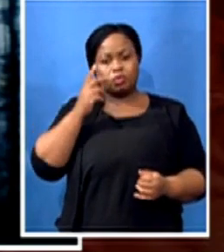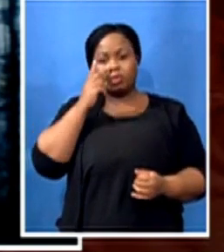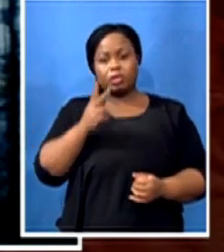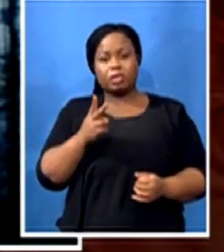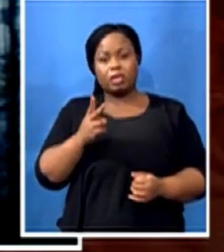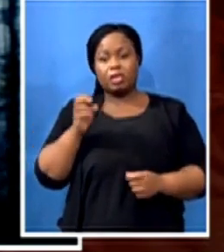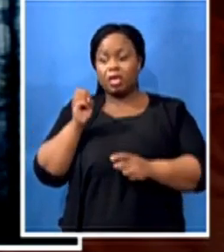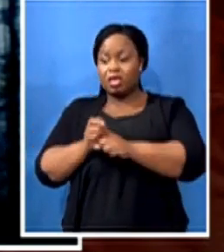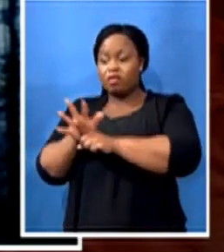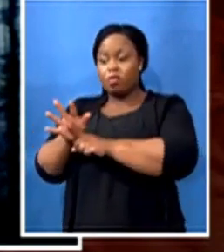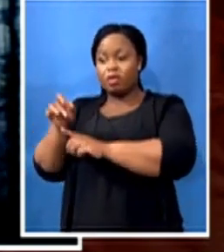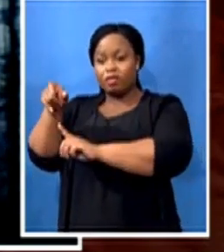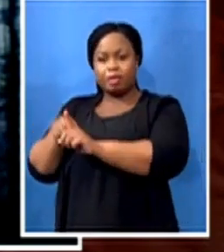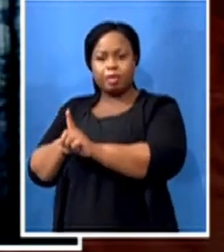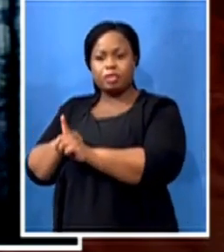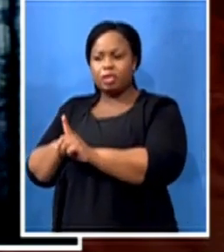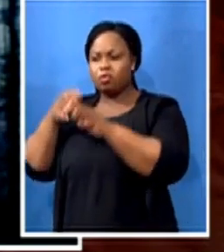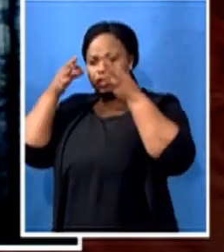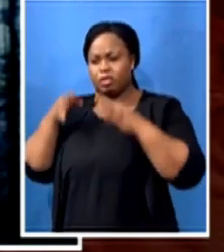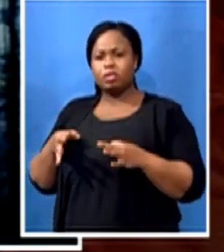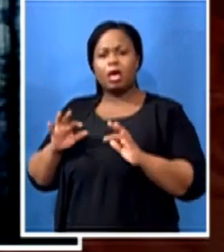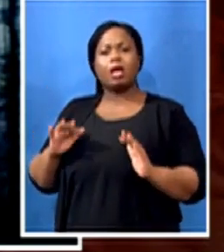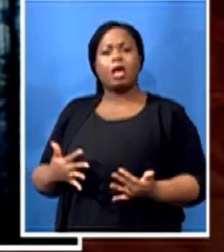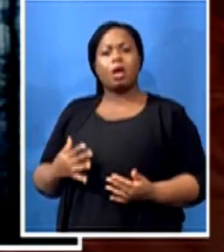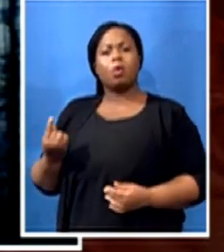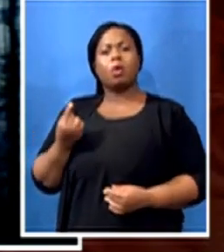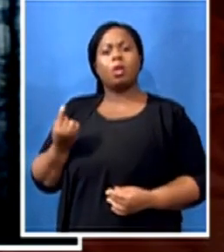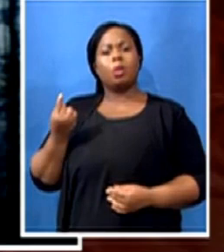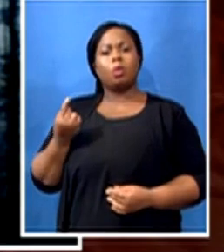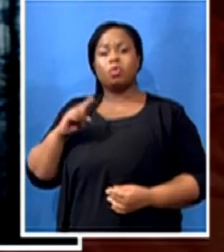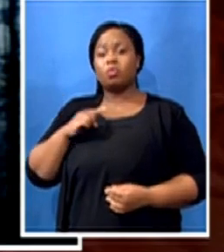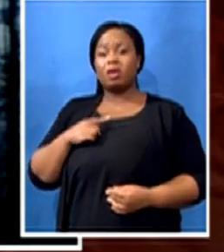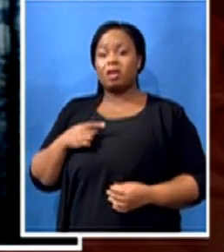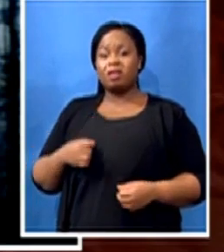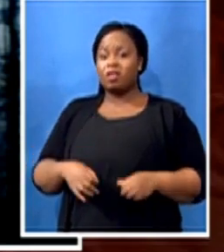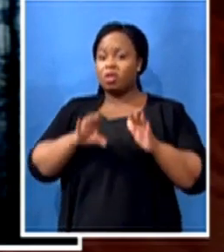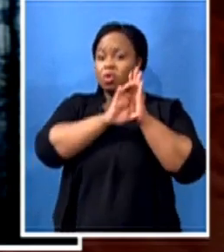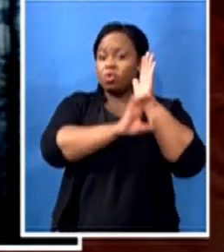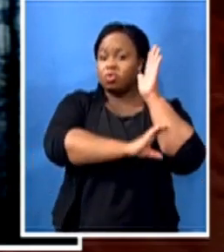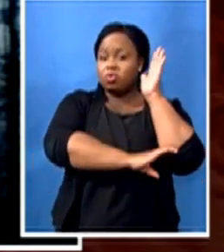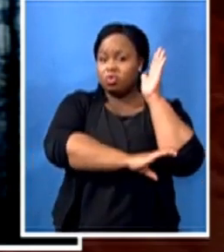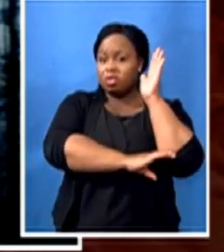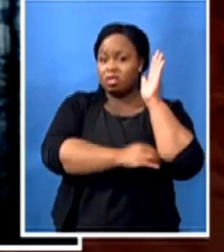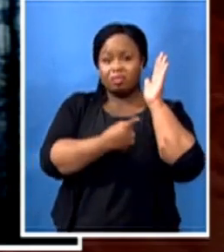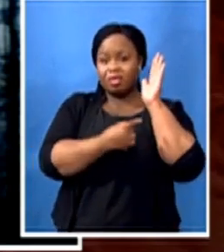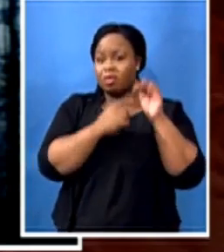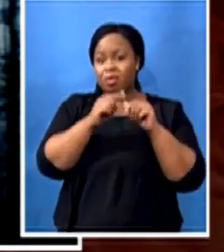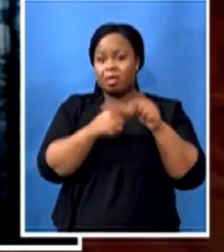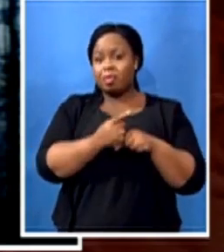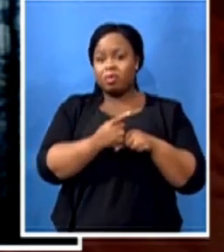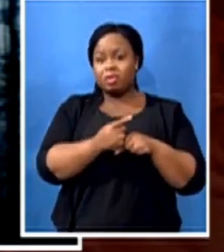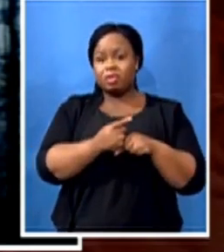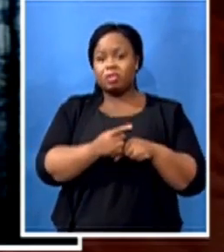making. Because when it comes to decision making, our Constitution is not about how convincing our